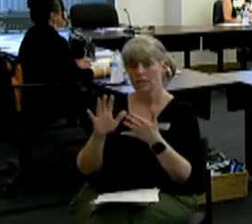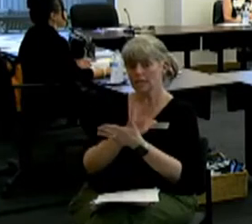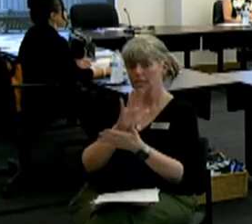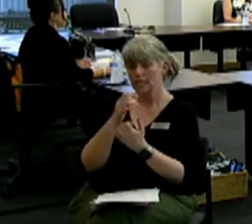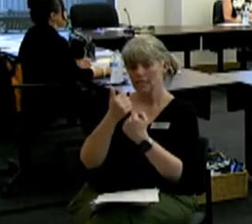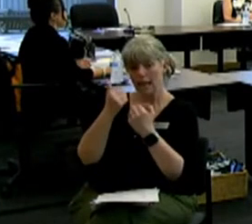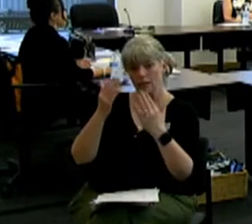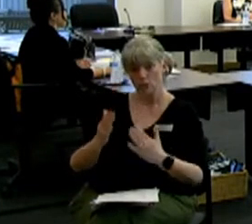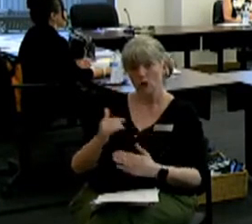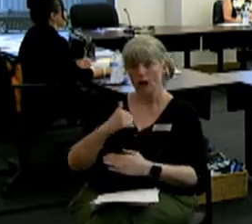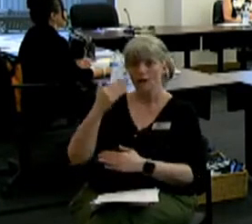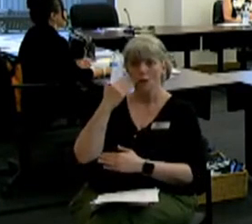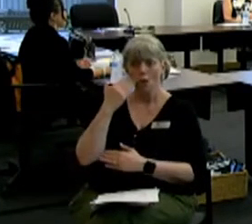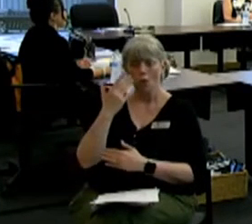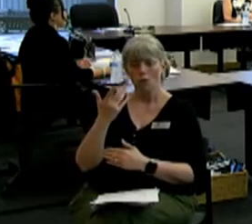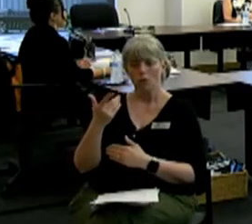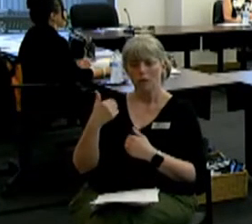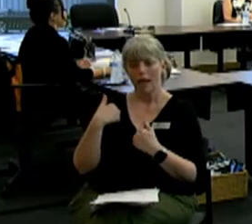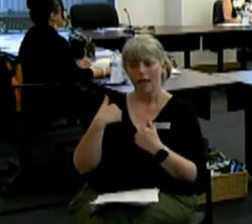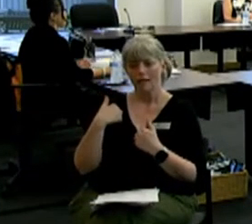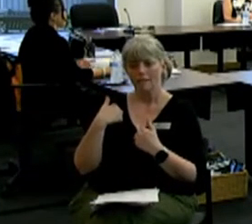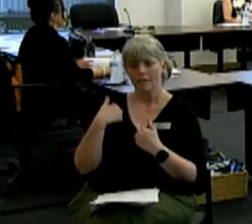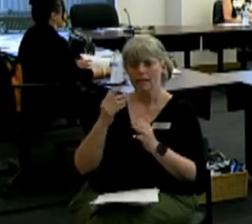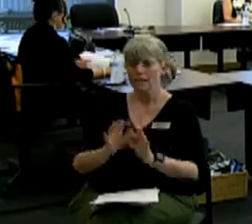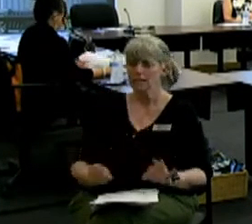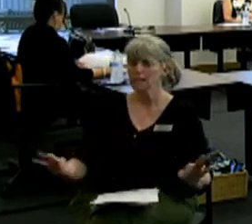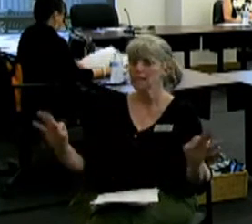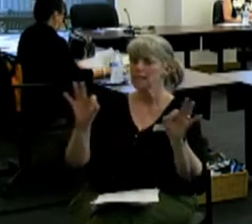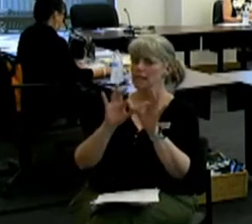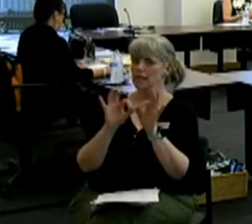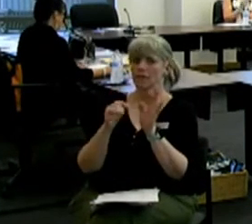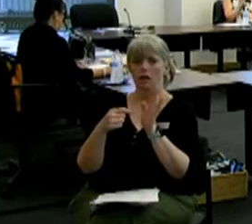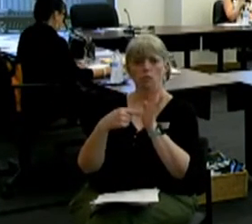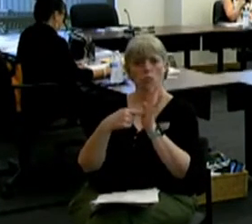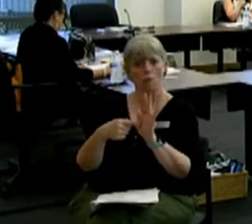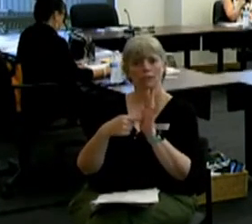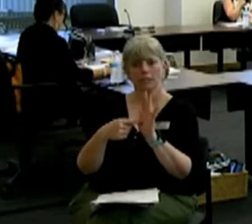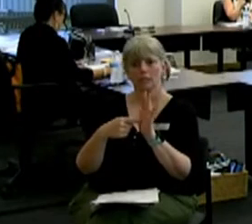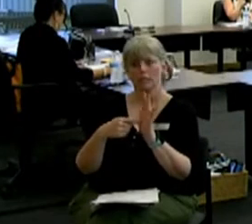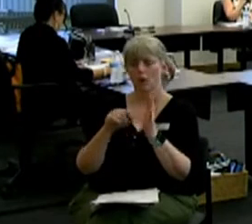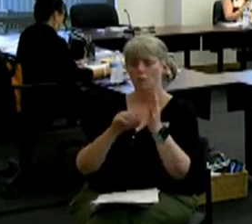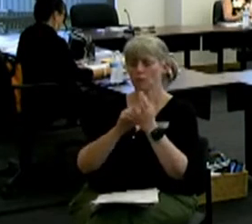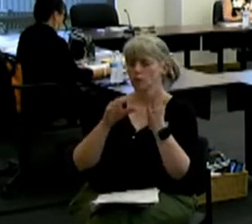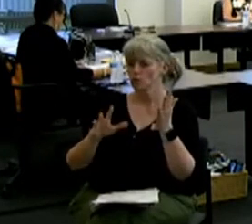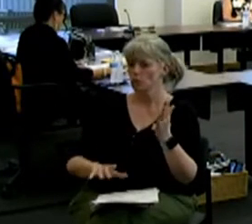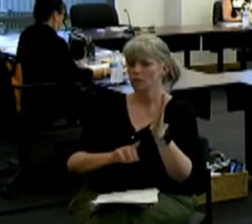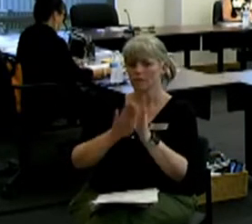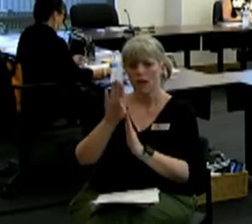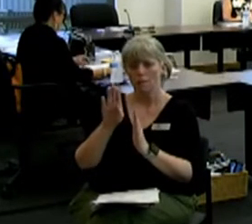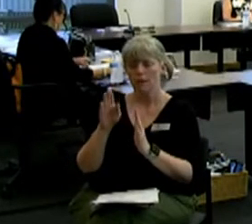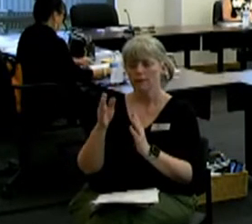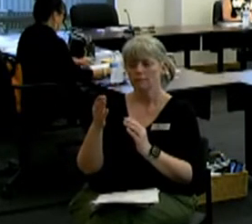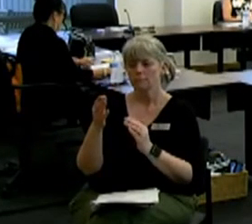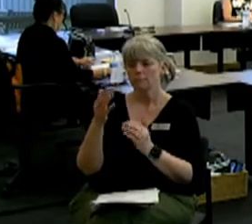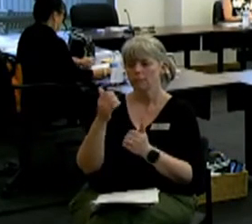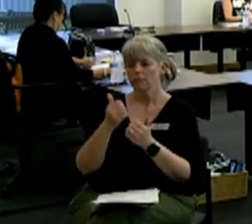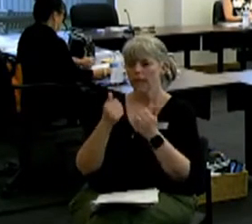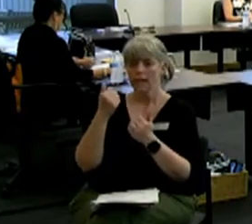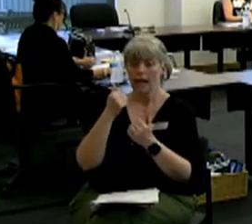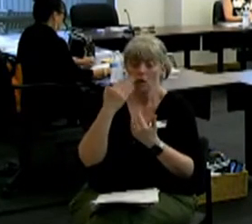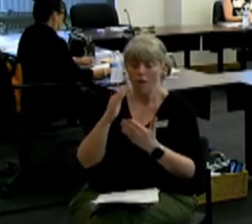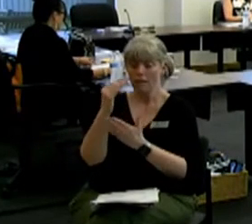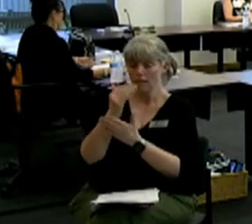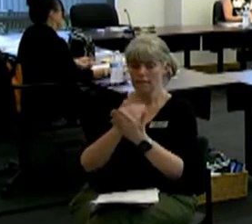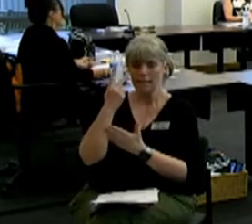of ambassadors, I know we have a significant representation from student development. I'd have to actually look at the list and see which offices.